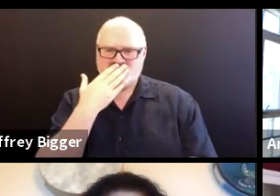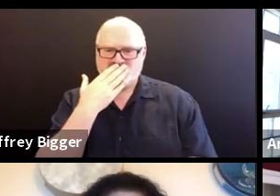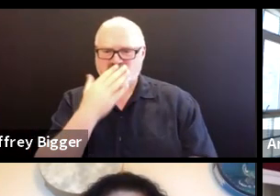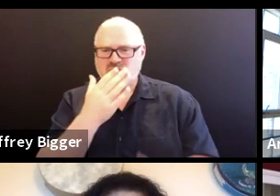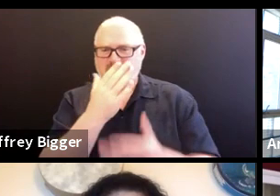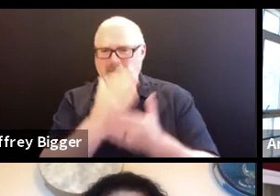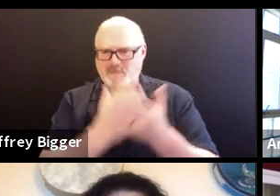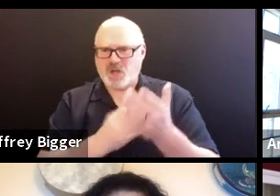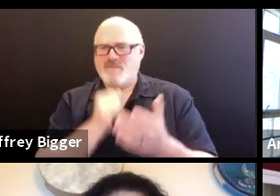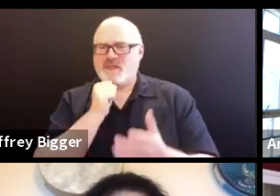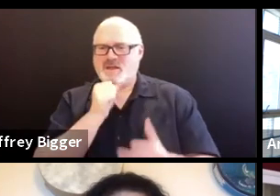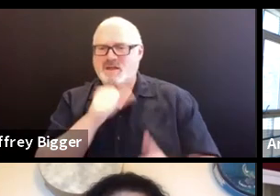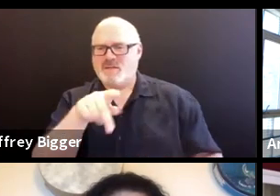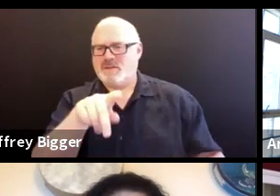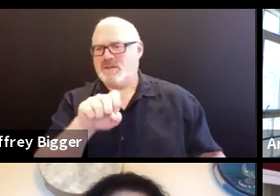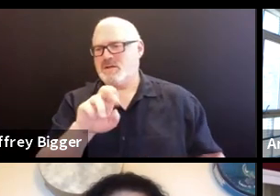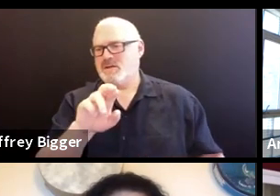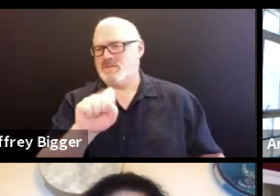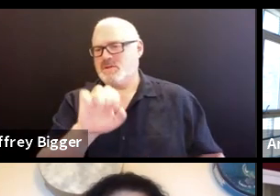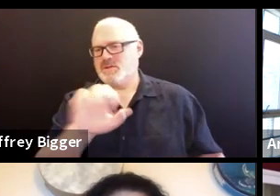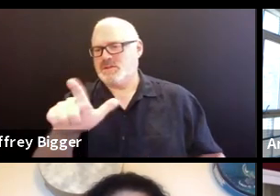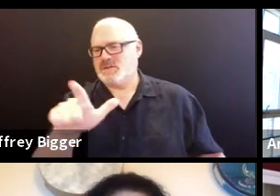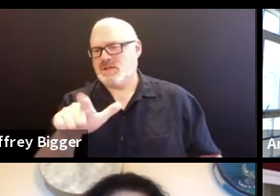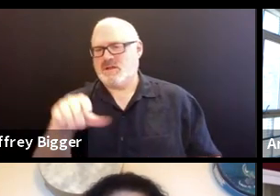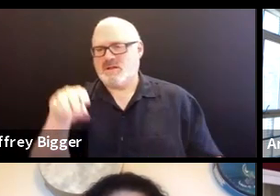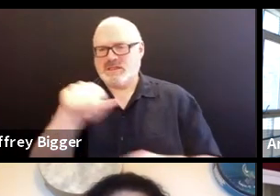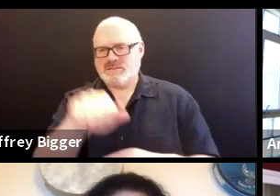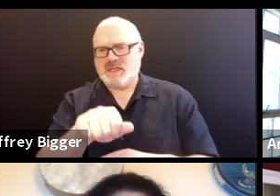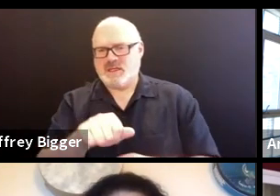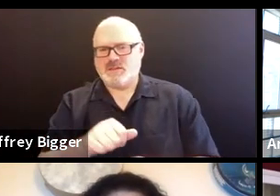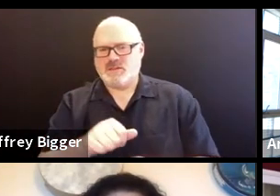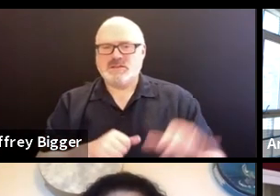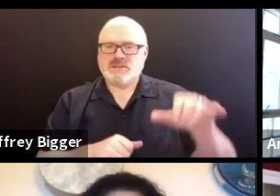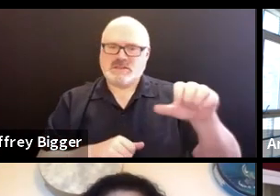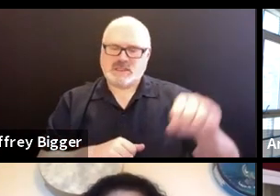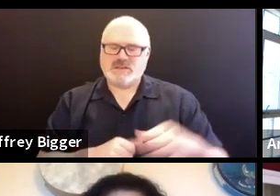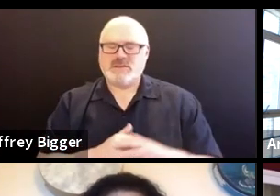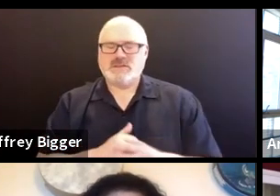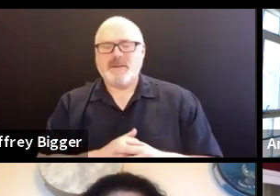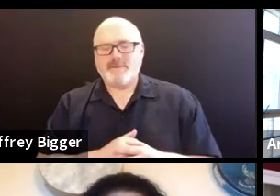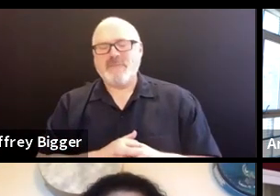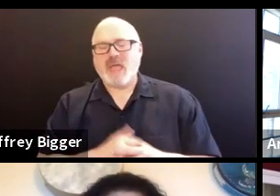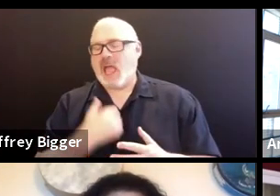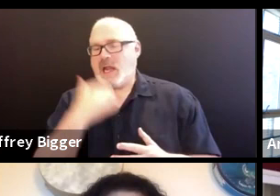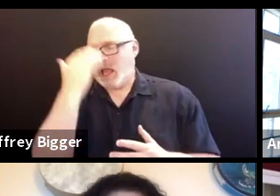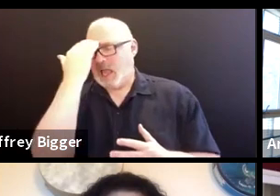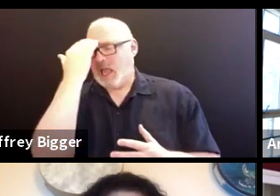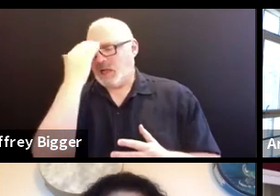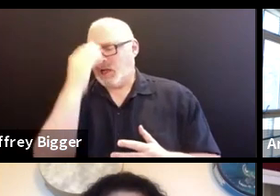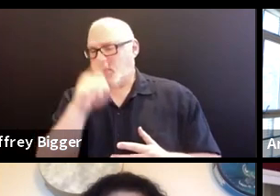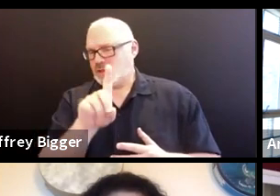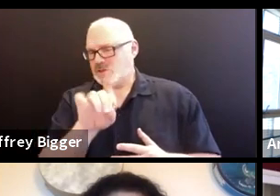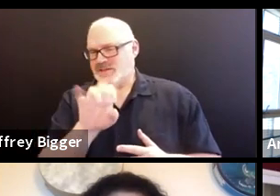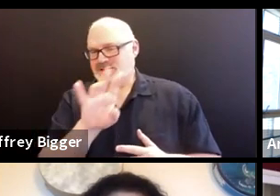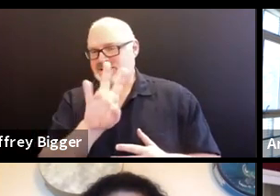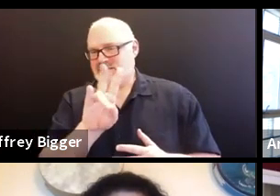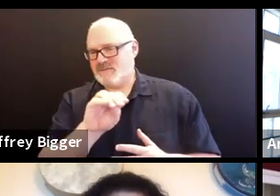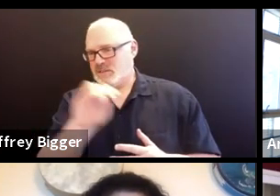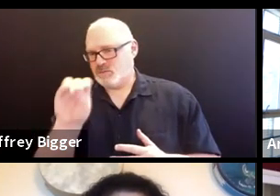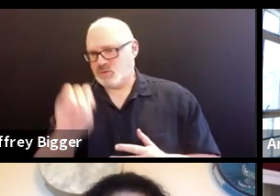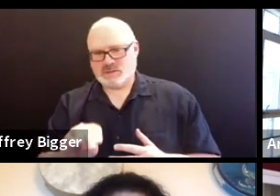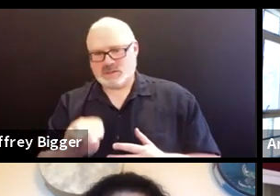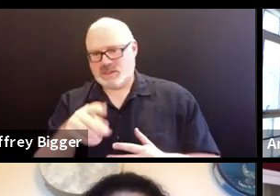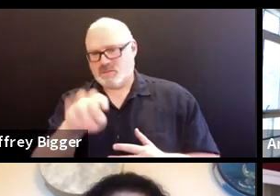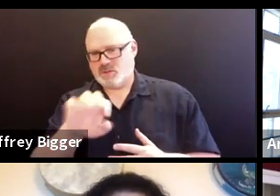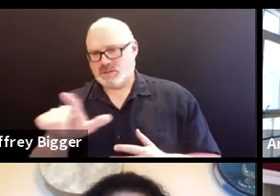of the non-personnel expense. Yeah. Yeah, and I know you did 70% personnel